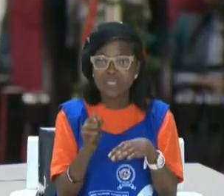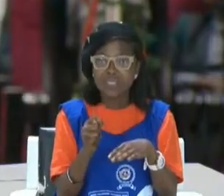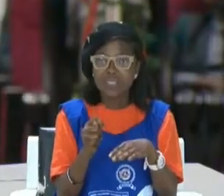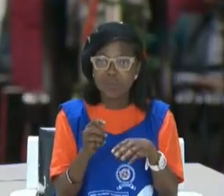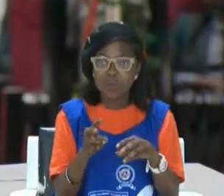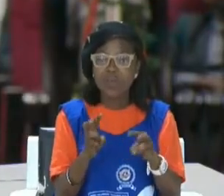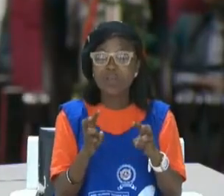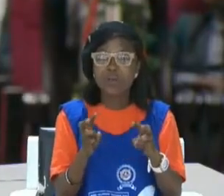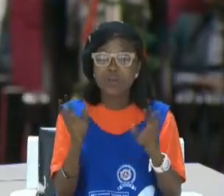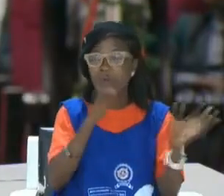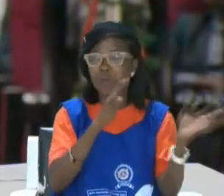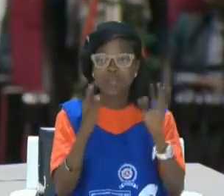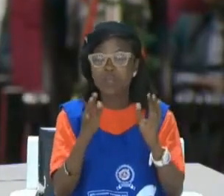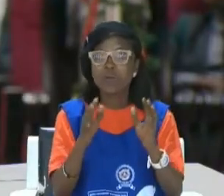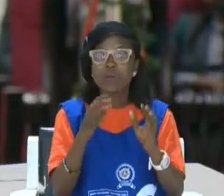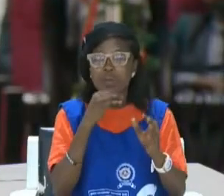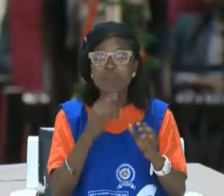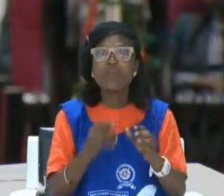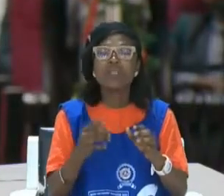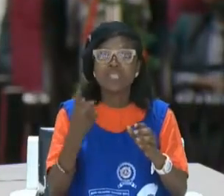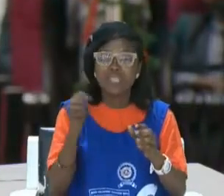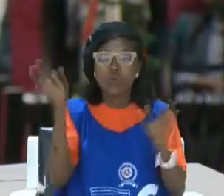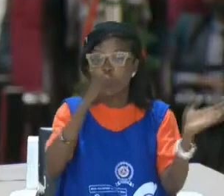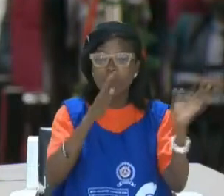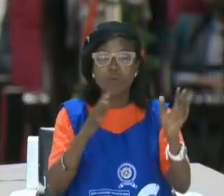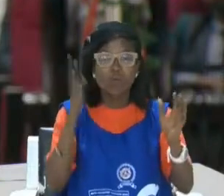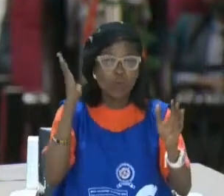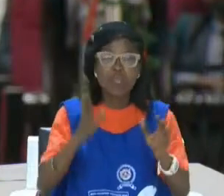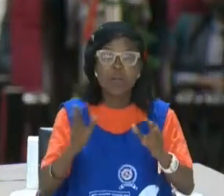or against you?